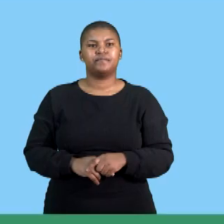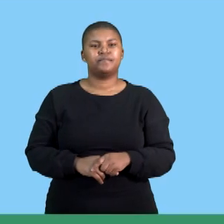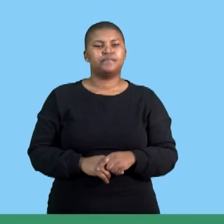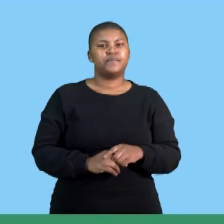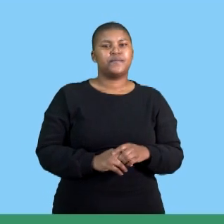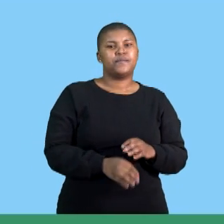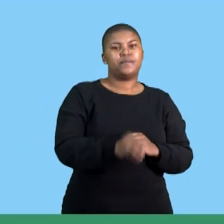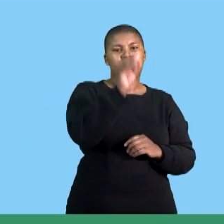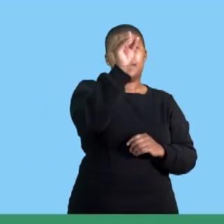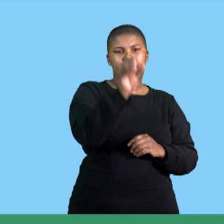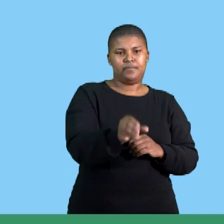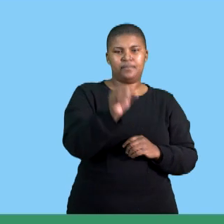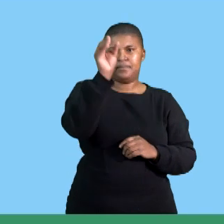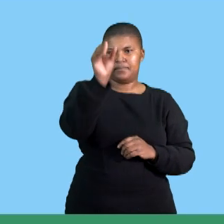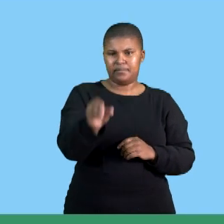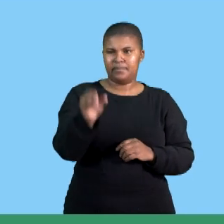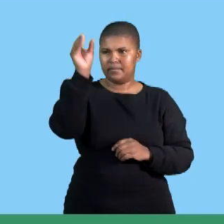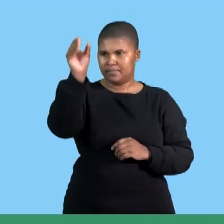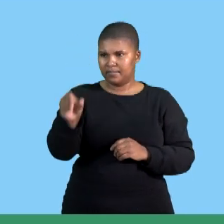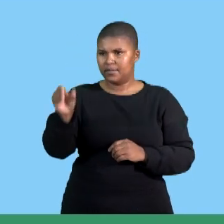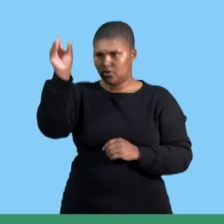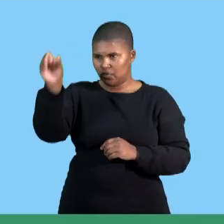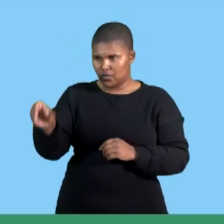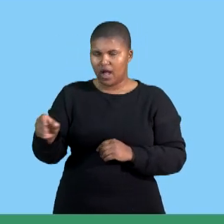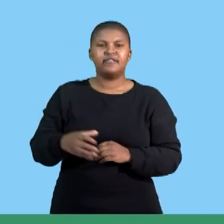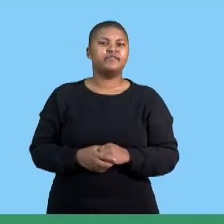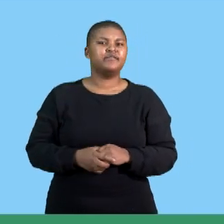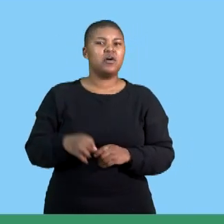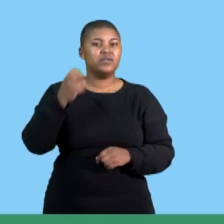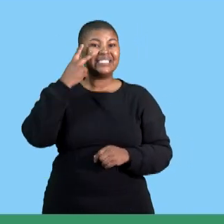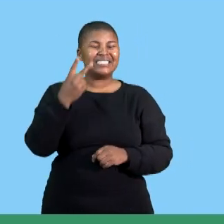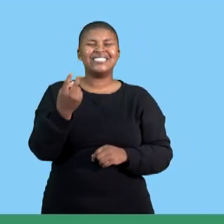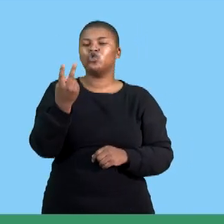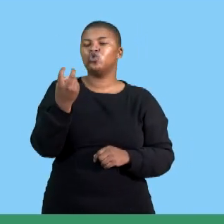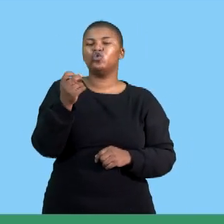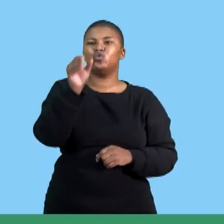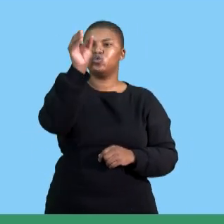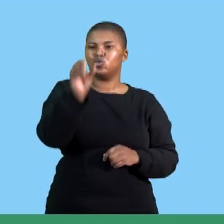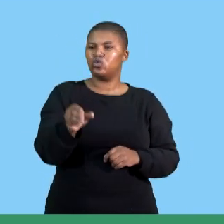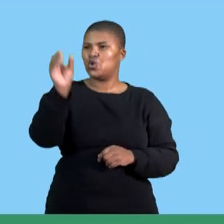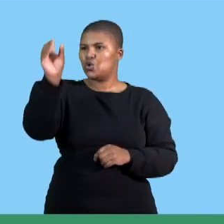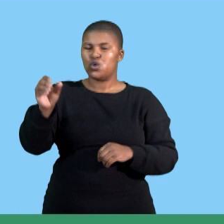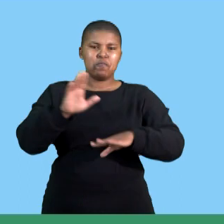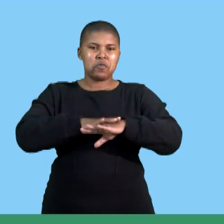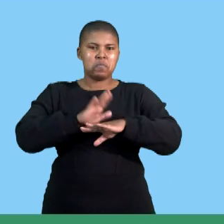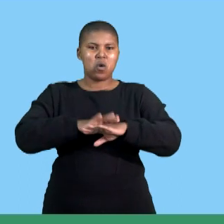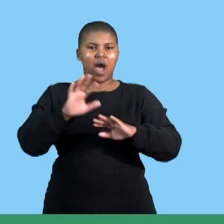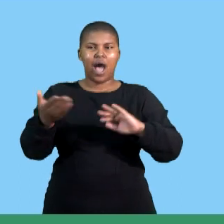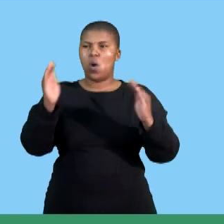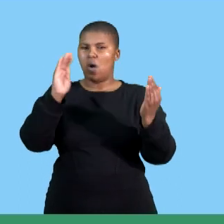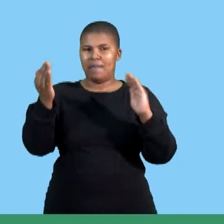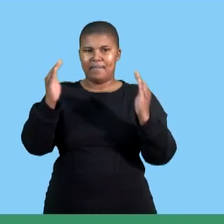bar graph. A bar graph is a diagram showing how two or more sets of data are